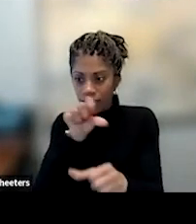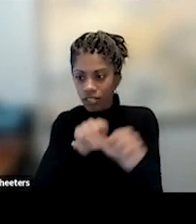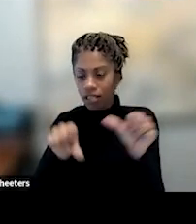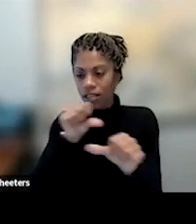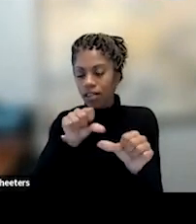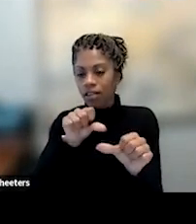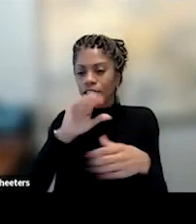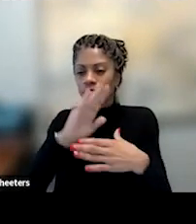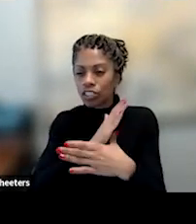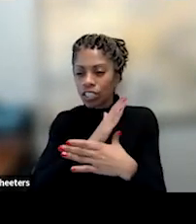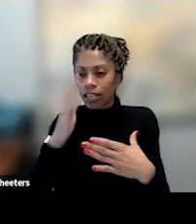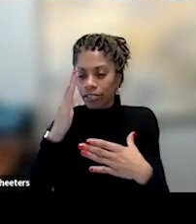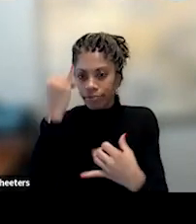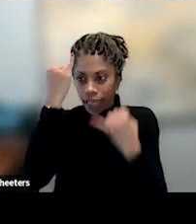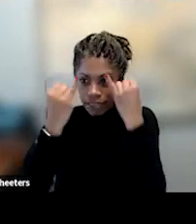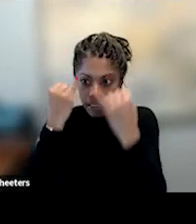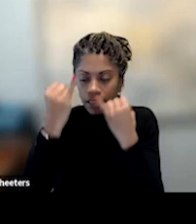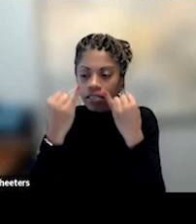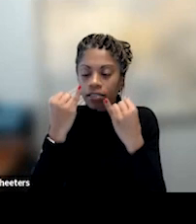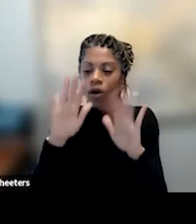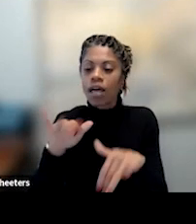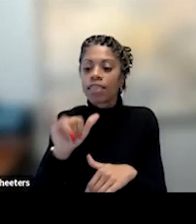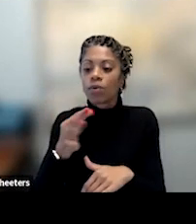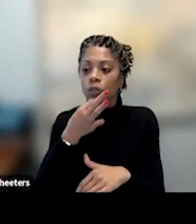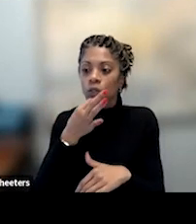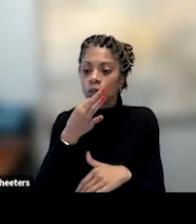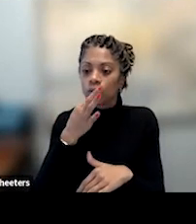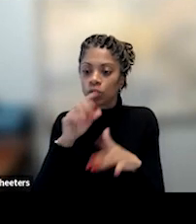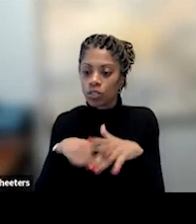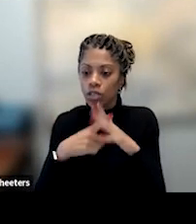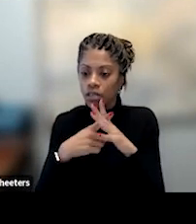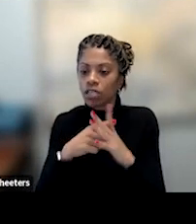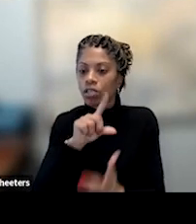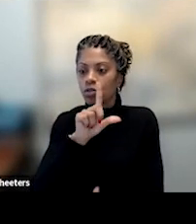that sort of stuff. So that's coming soon, early 2023. Next slide, please, Kareem.